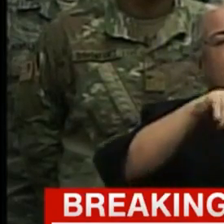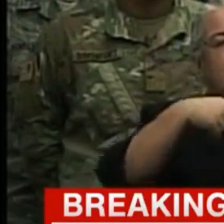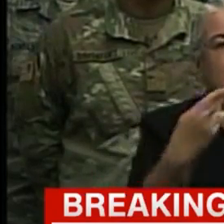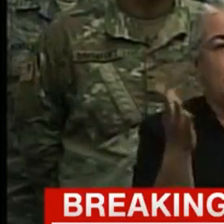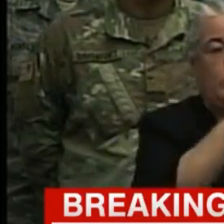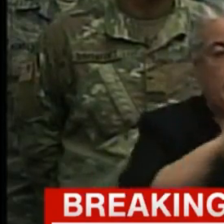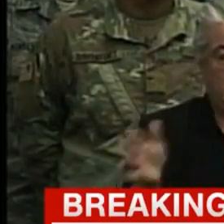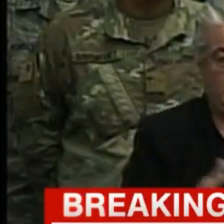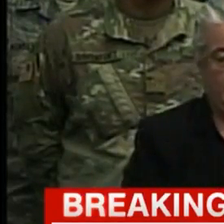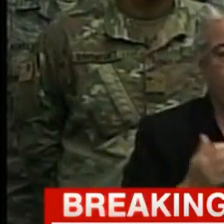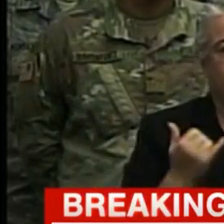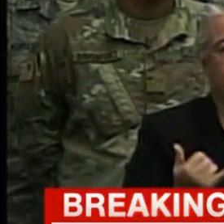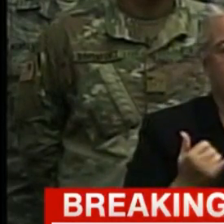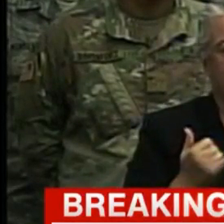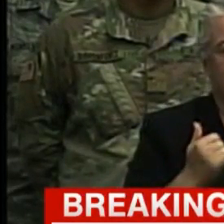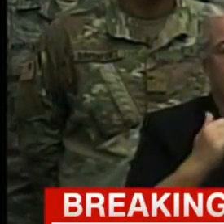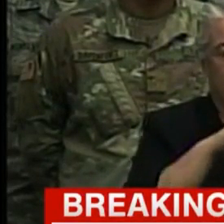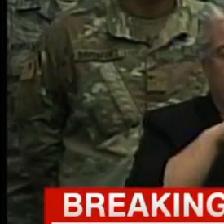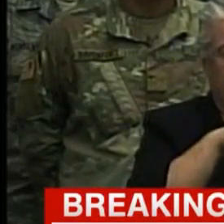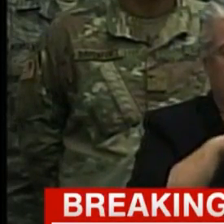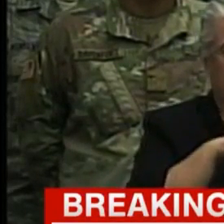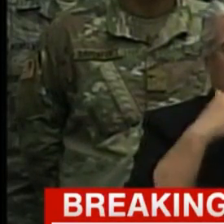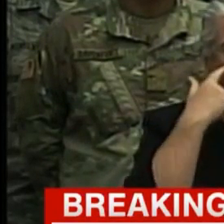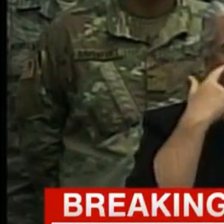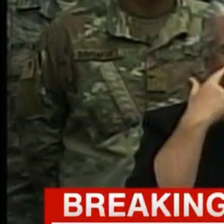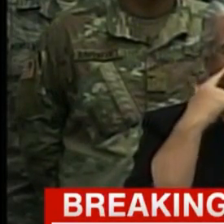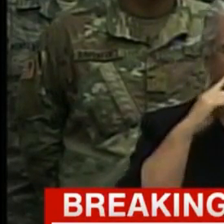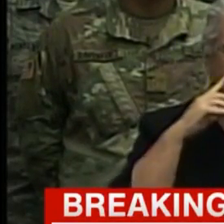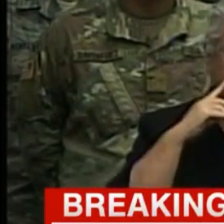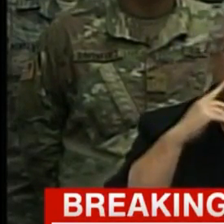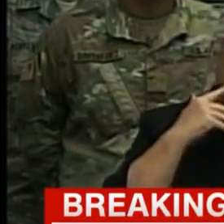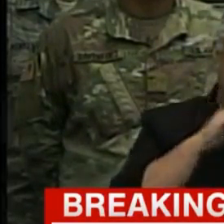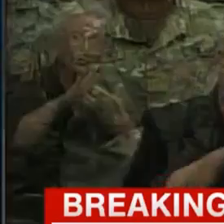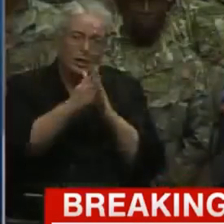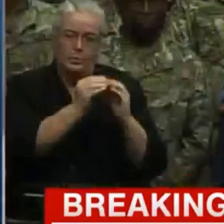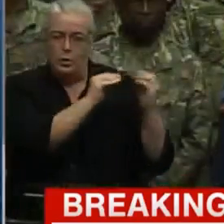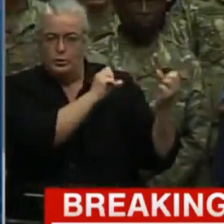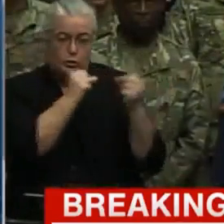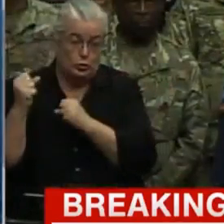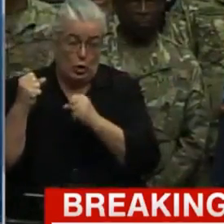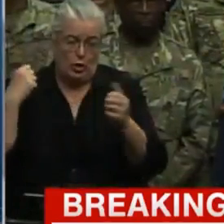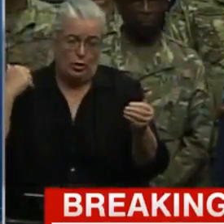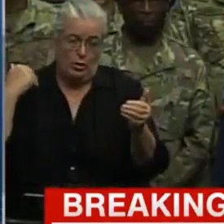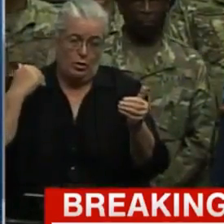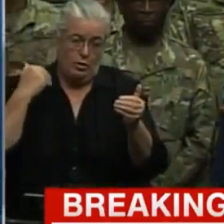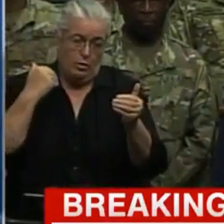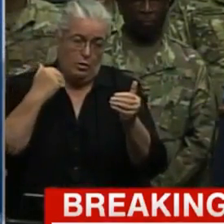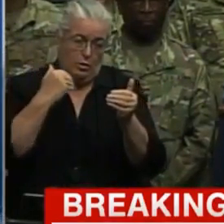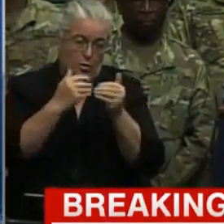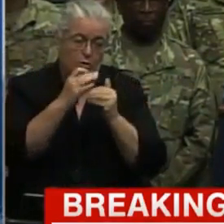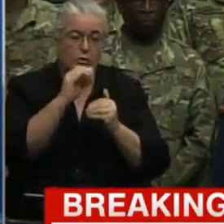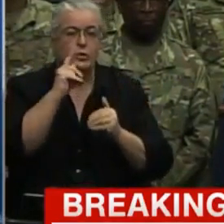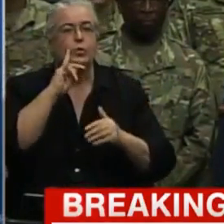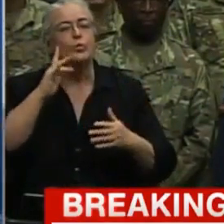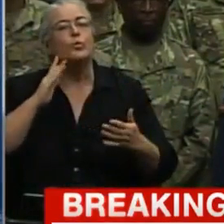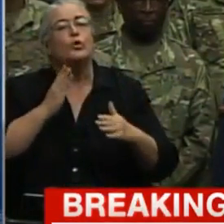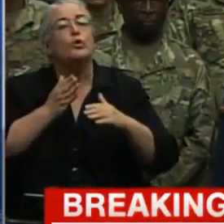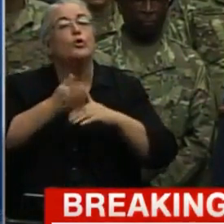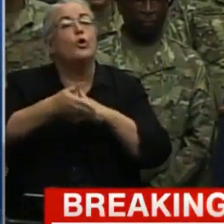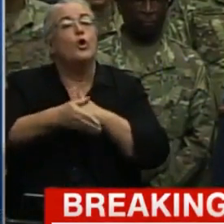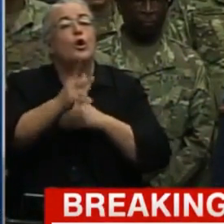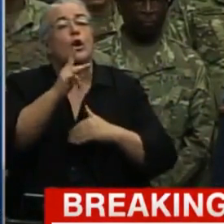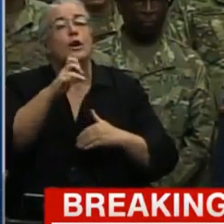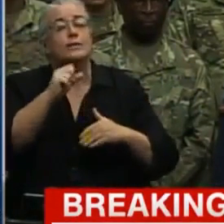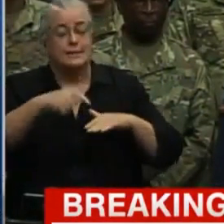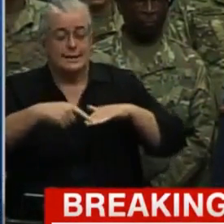is getting better organized and will intensify as it approaches Florida. The core will move across the Keys early tomorrow morning and go